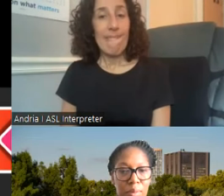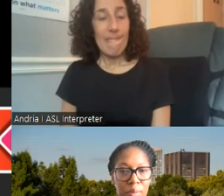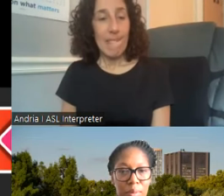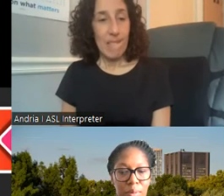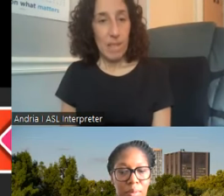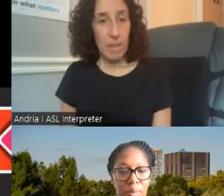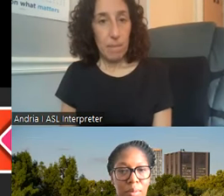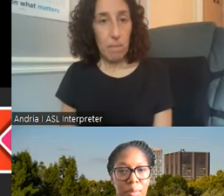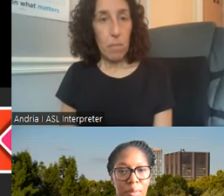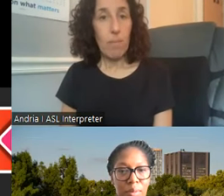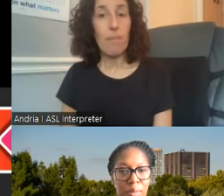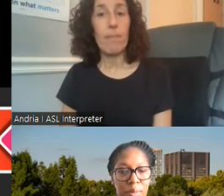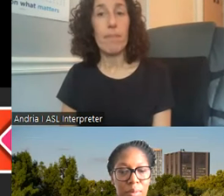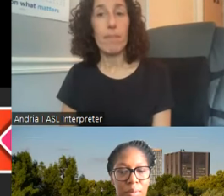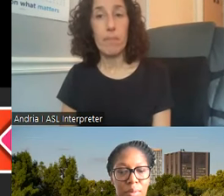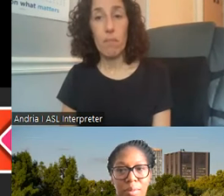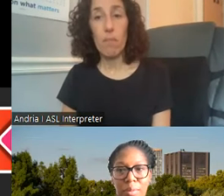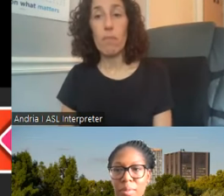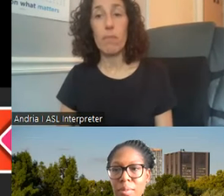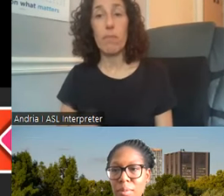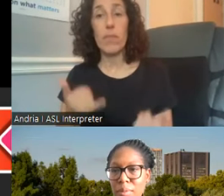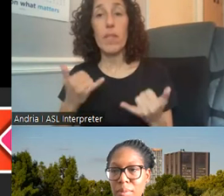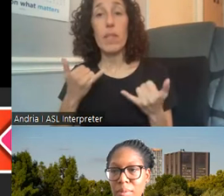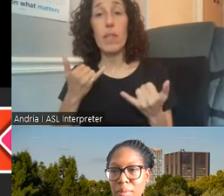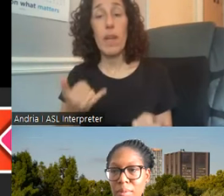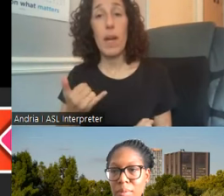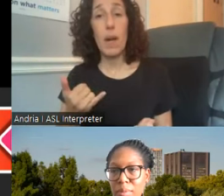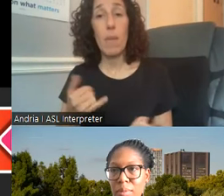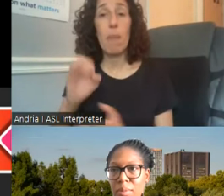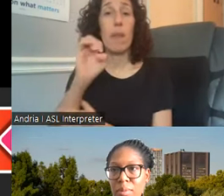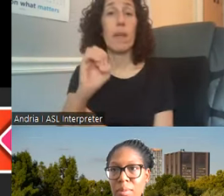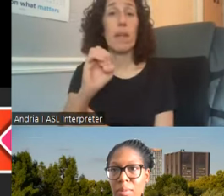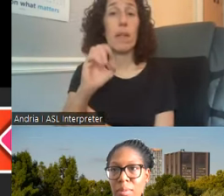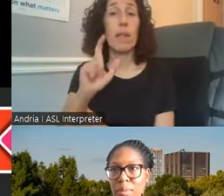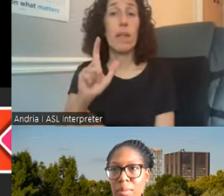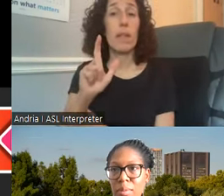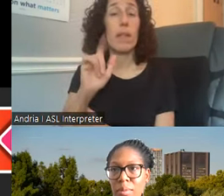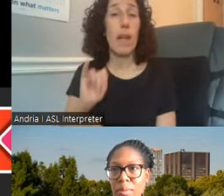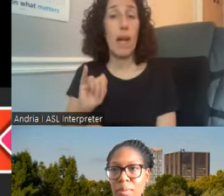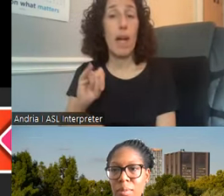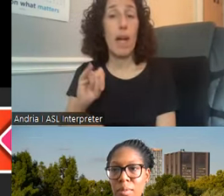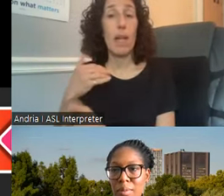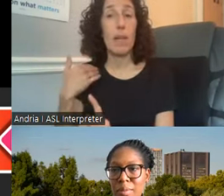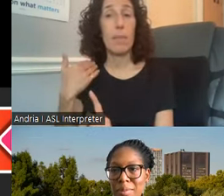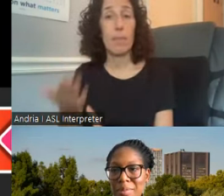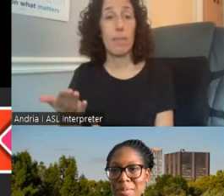All right, so I'm going to pass it now to Eli, who's going to talk about language. Great. Thanks, Arthur.